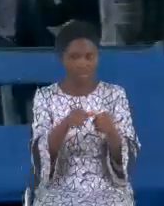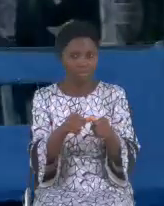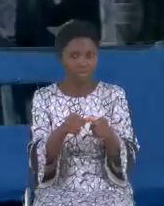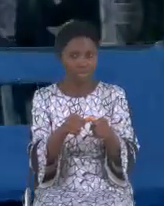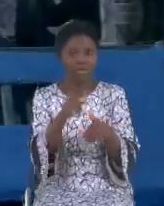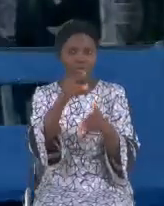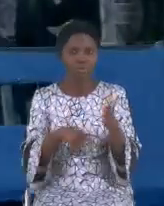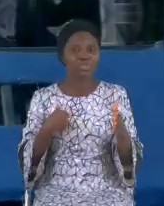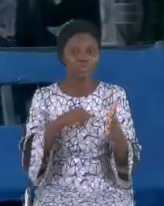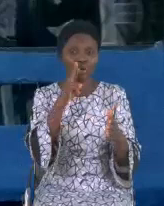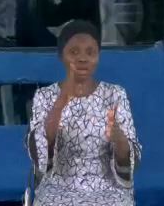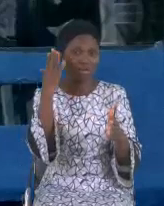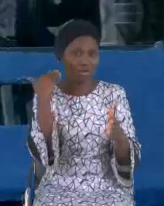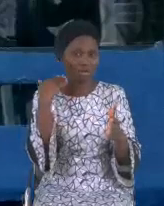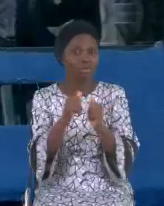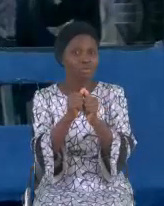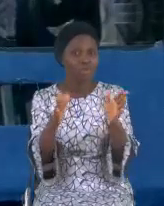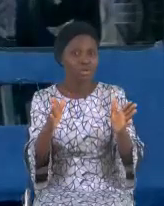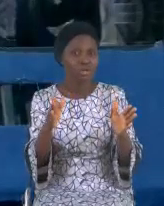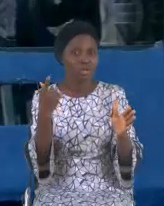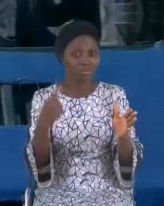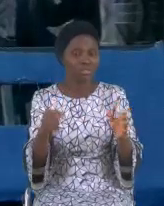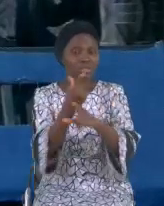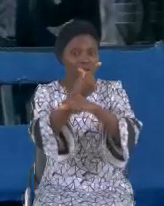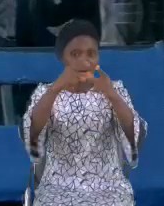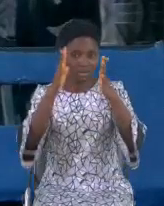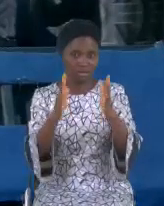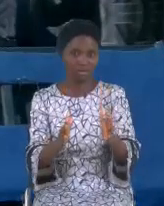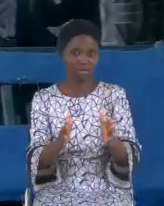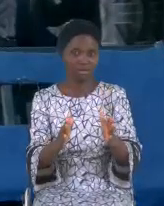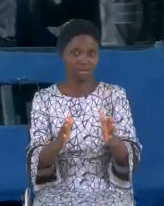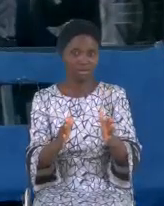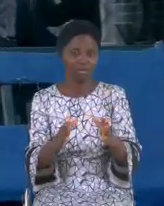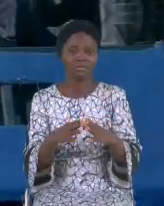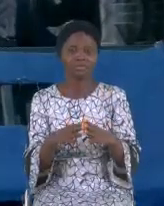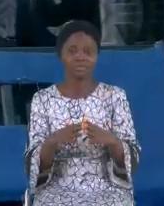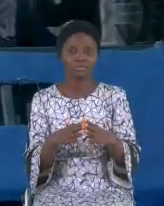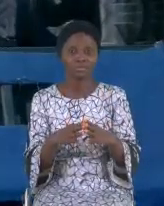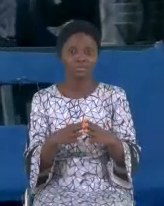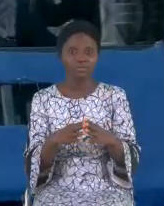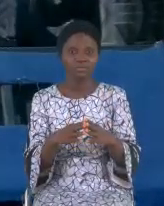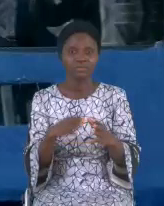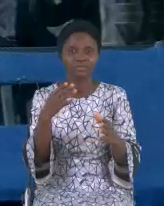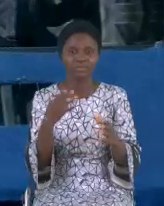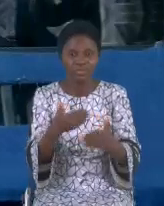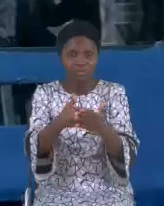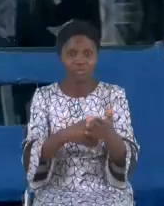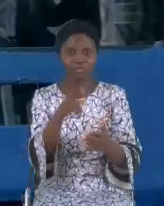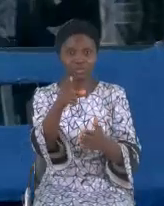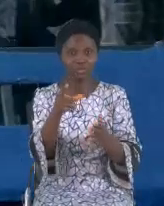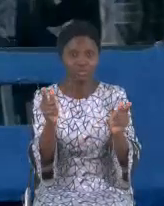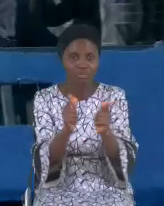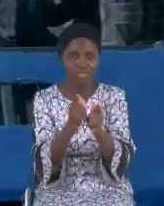we were without the liberator. There must be a difference before you met the